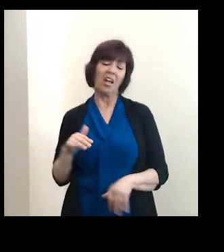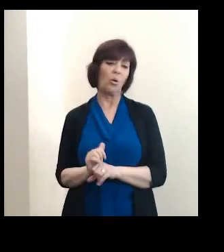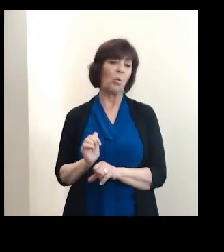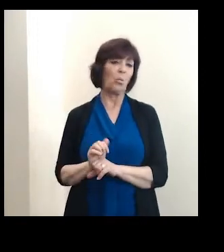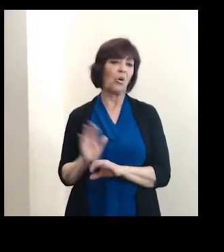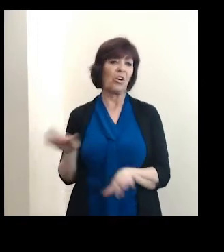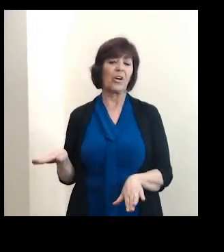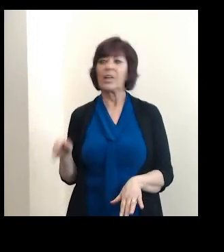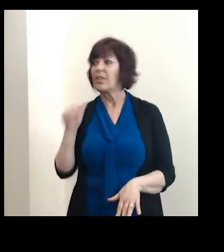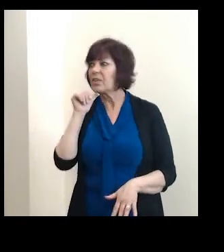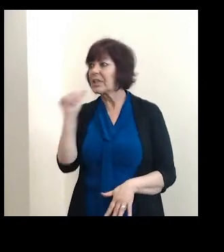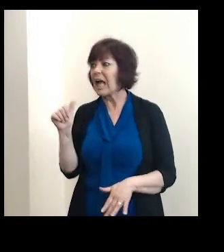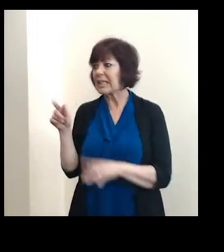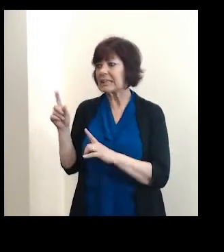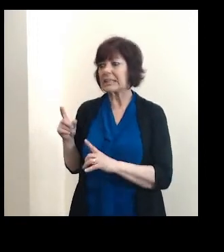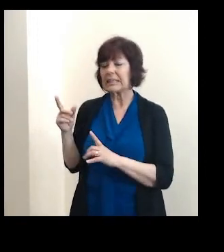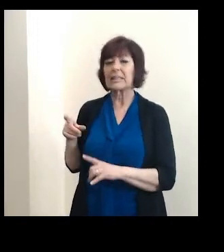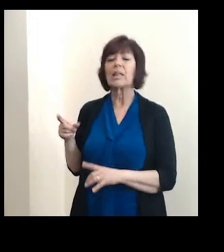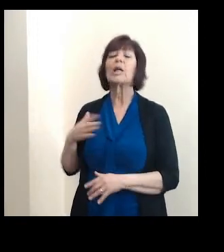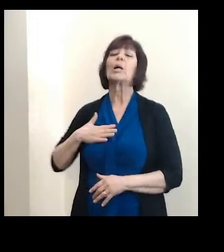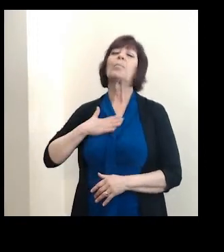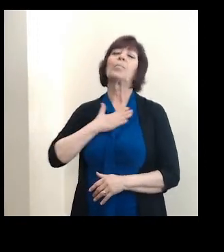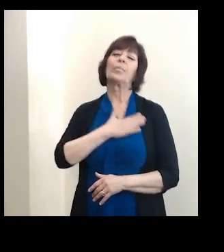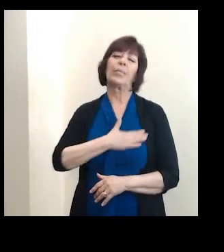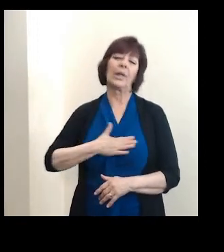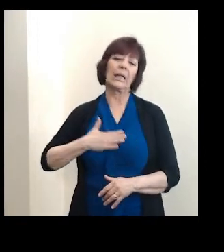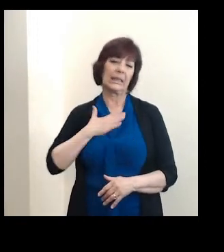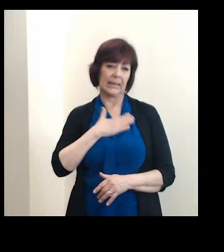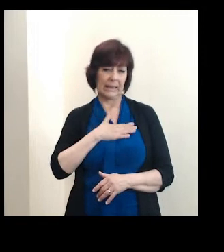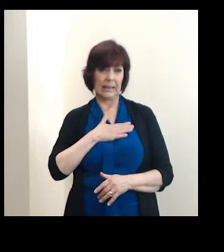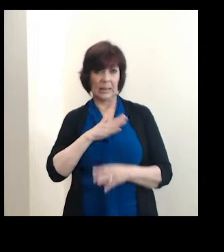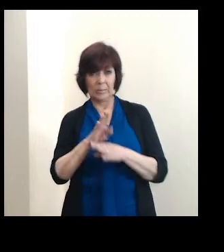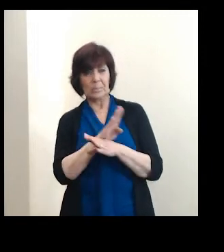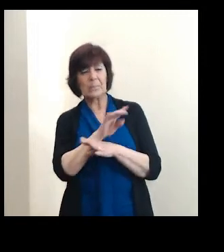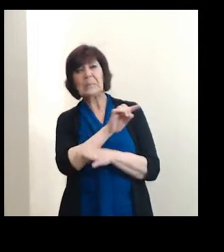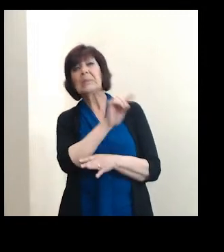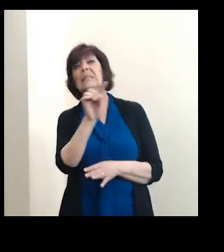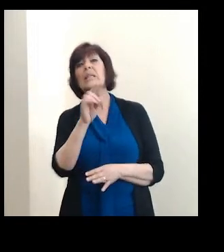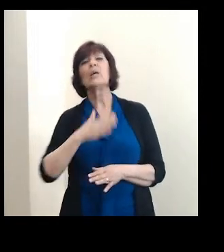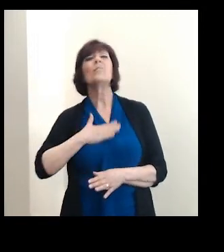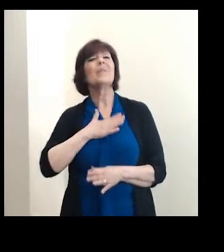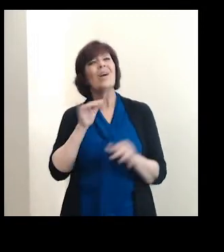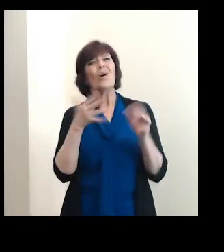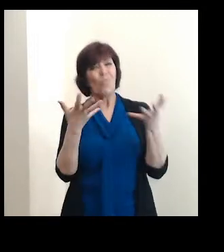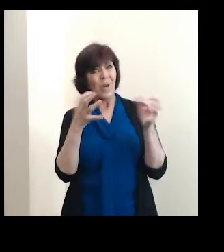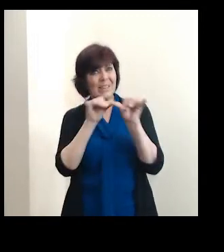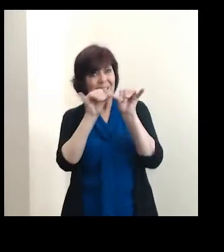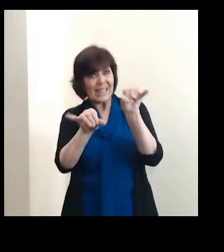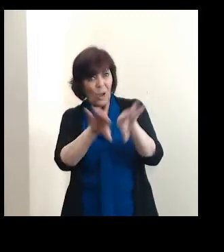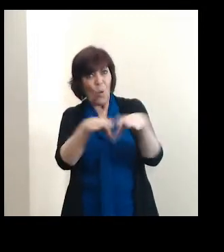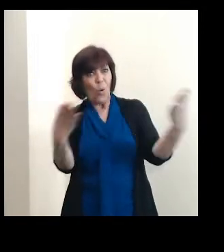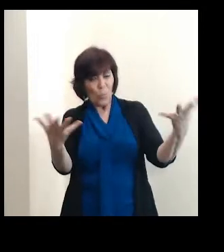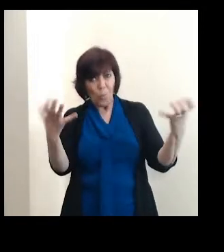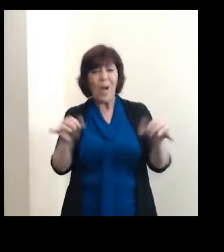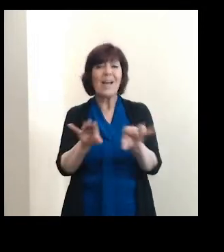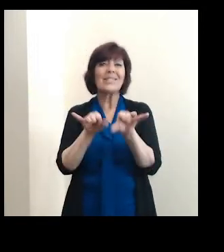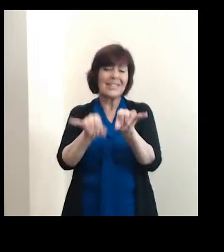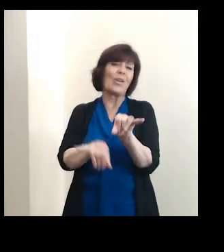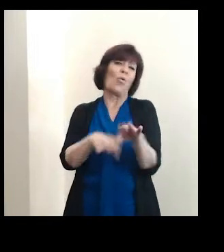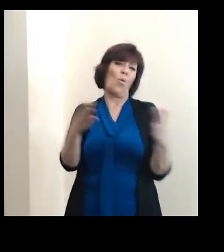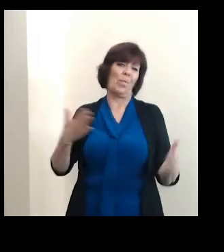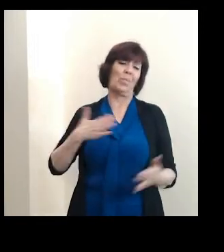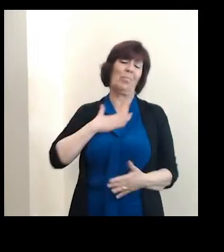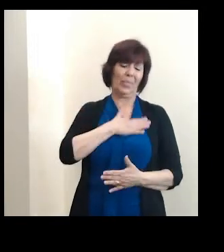because they're not getting screened. So please, reaching out to the businesses. We want you all to stay open. We want businesses to stay open and